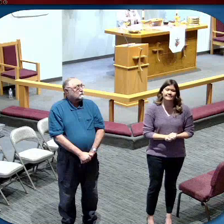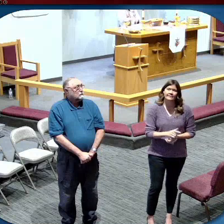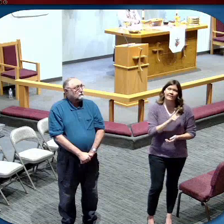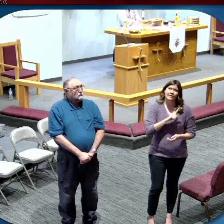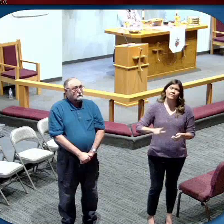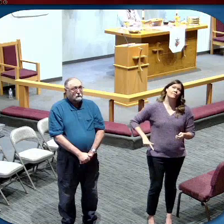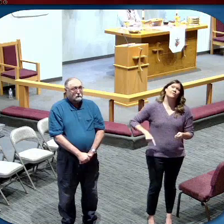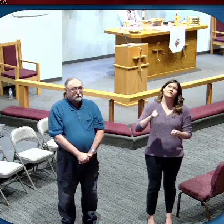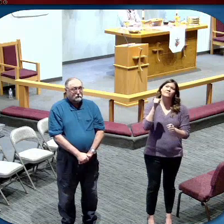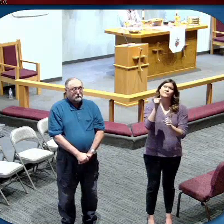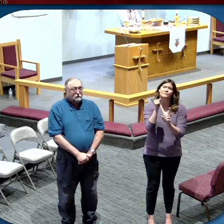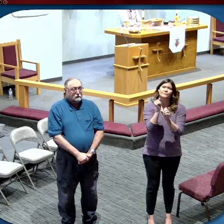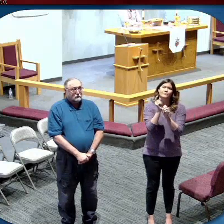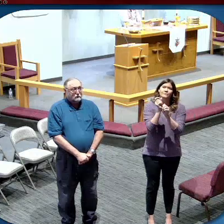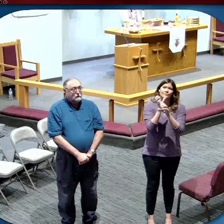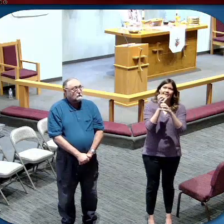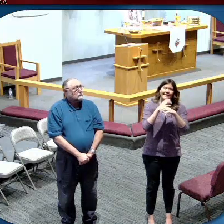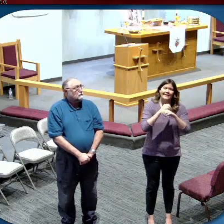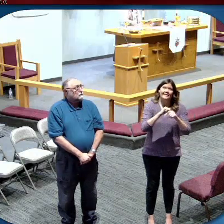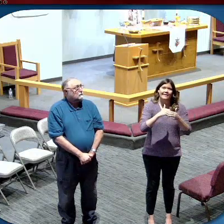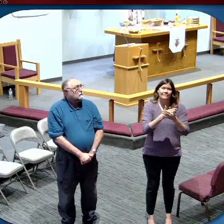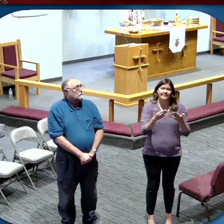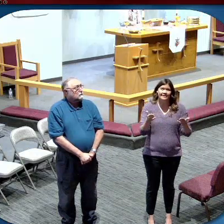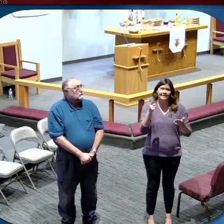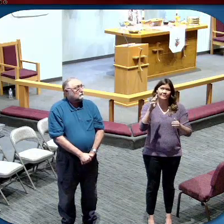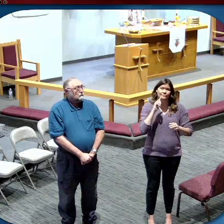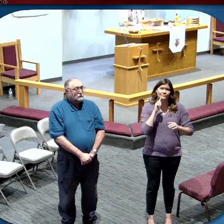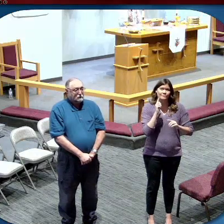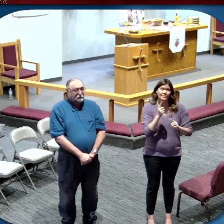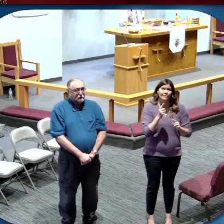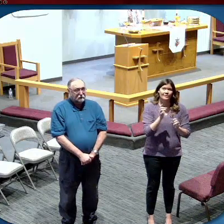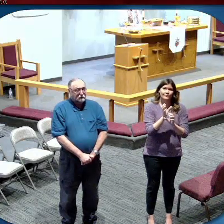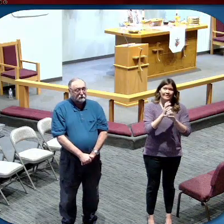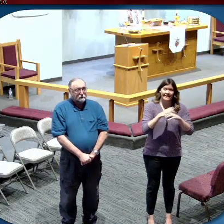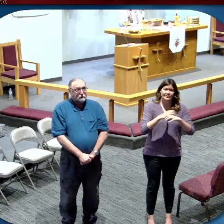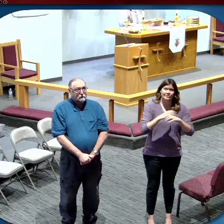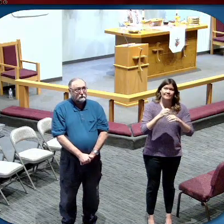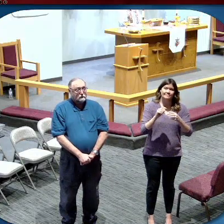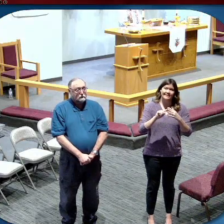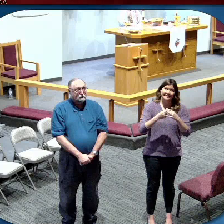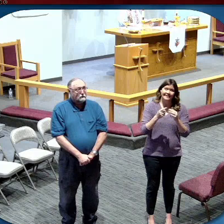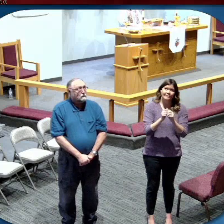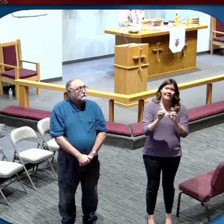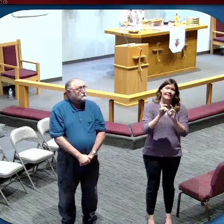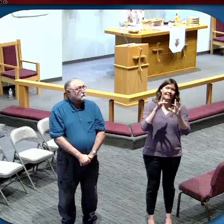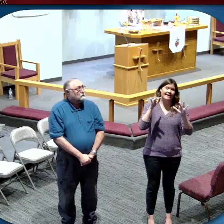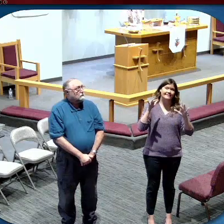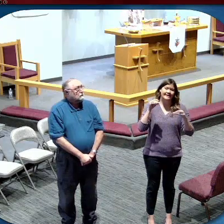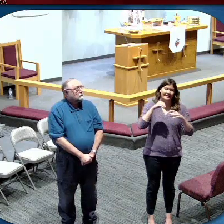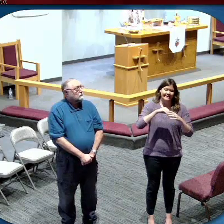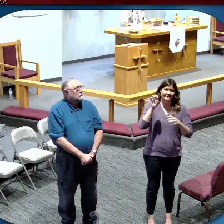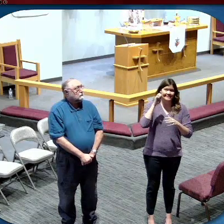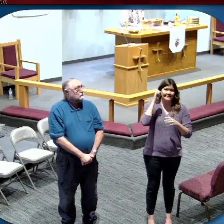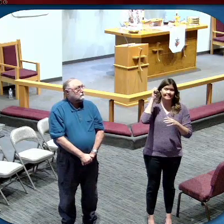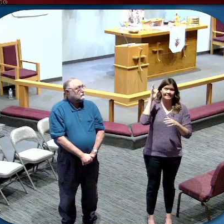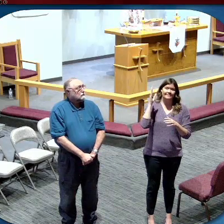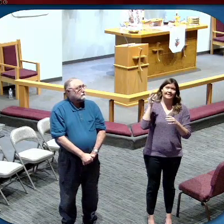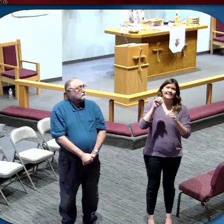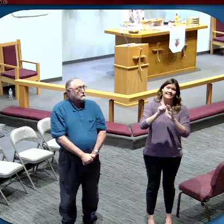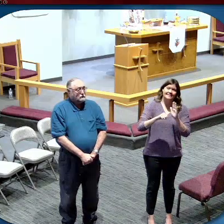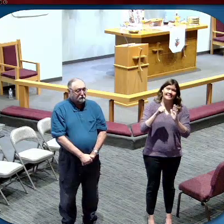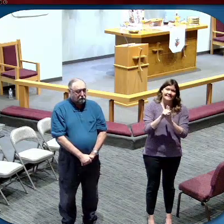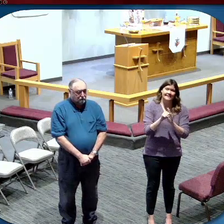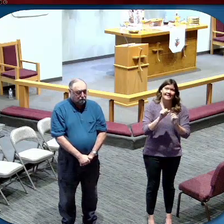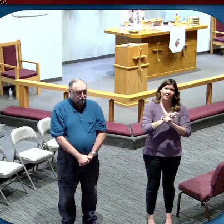Lord of all creation, you spoke creation into being, beginning with light. In this Epiphany season, in all